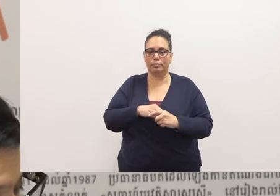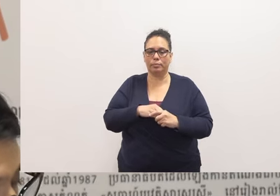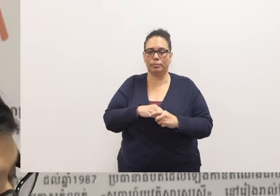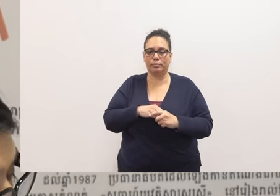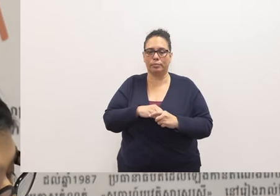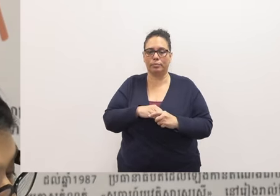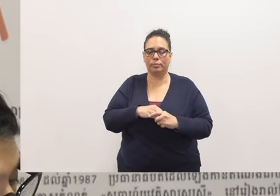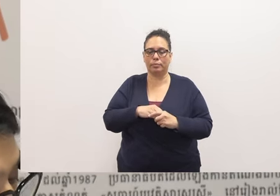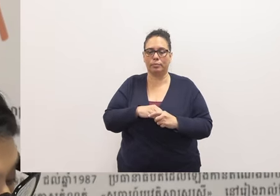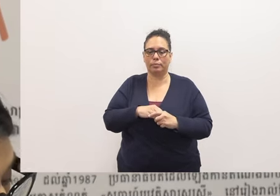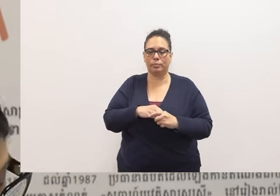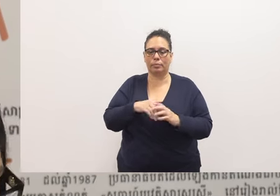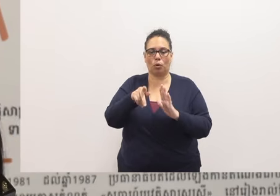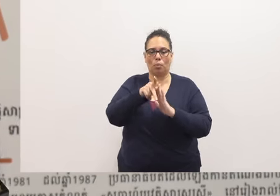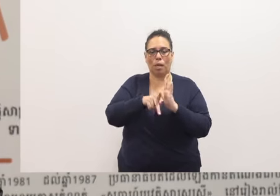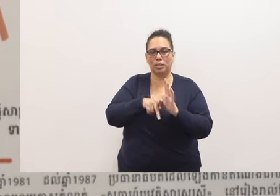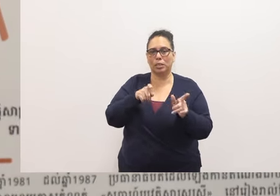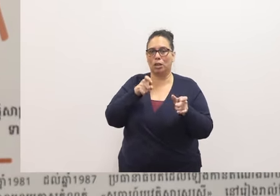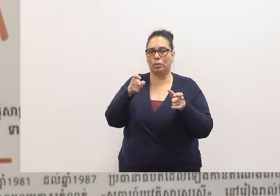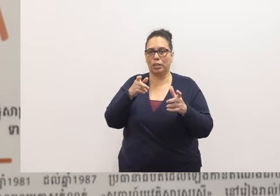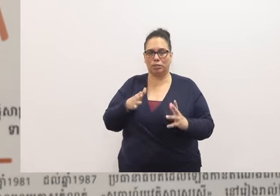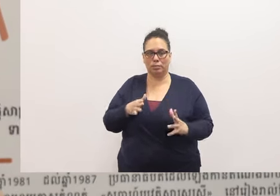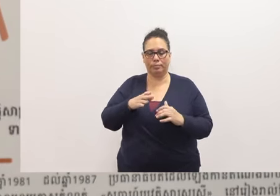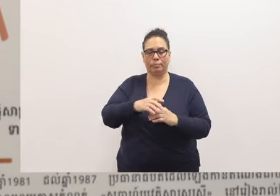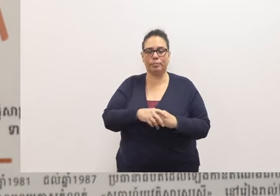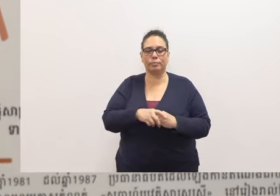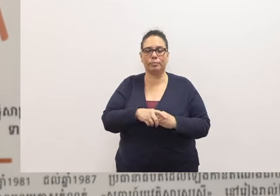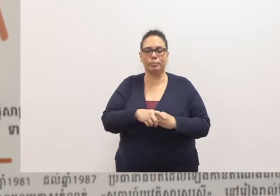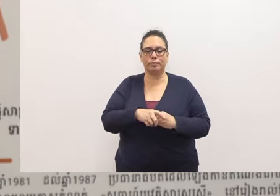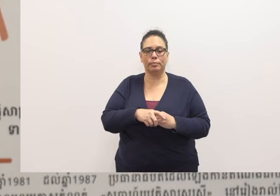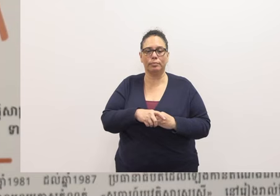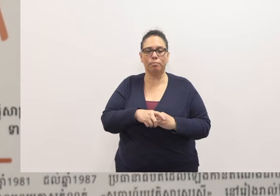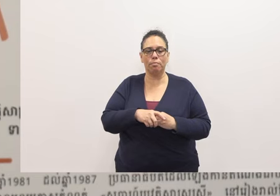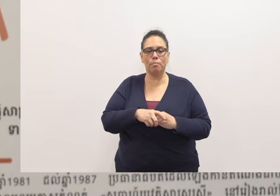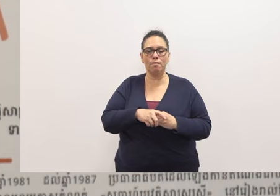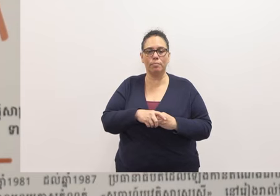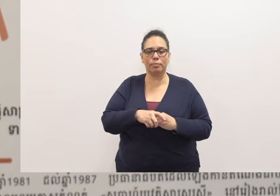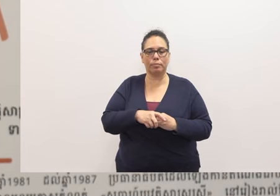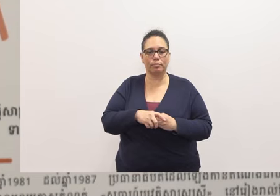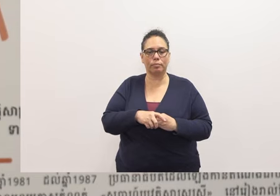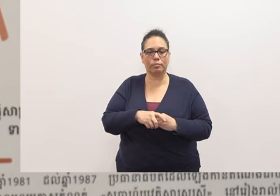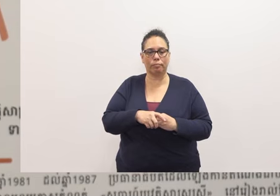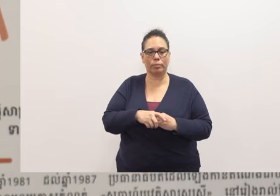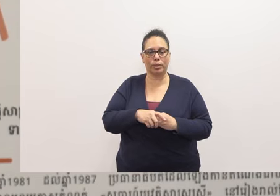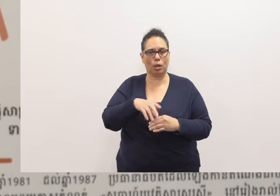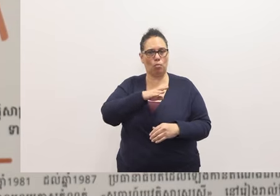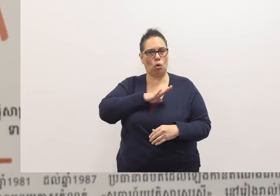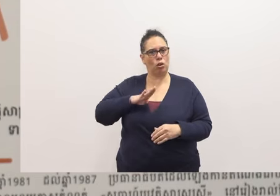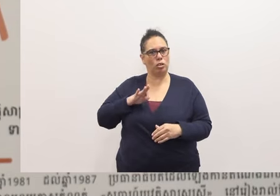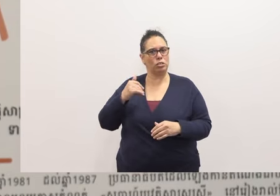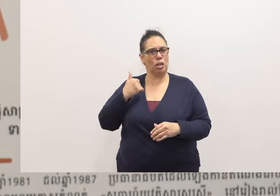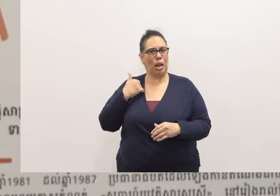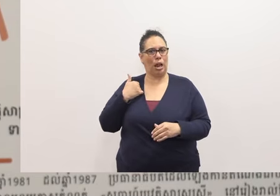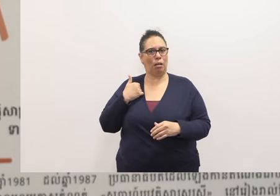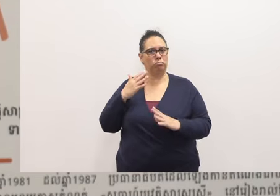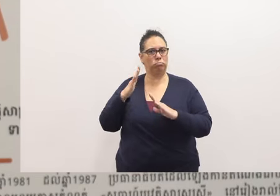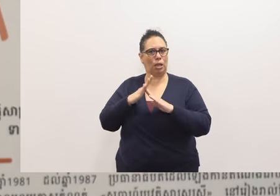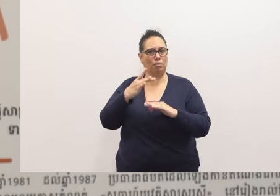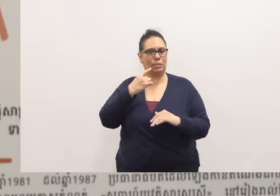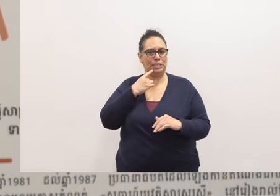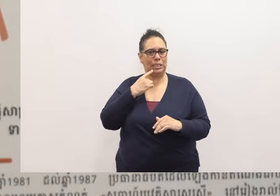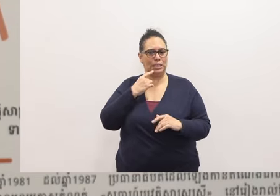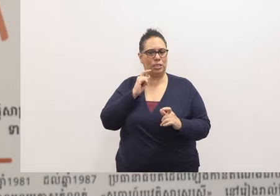Board policy or administrative regulation. So I think that the board should have the ultimate say